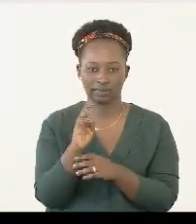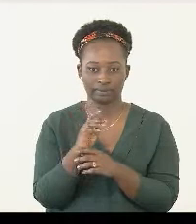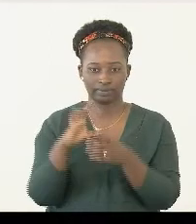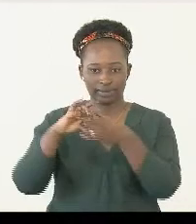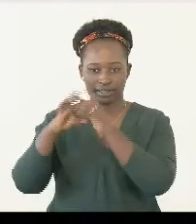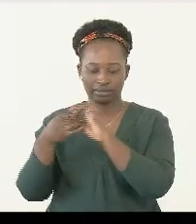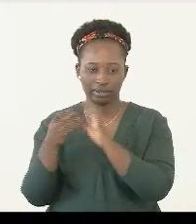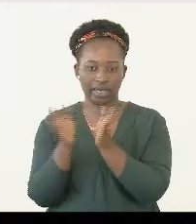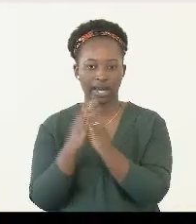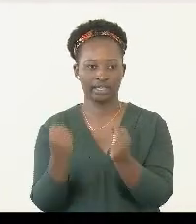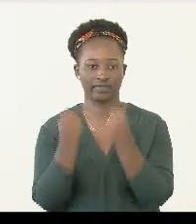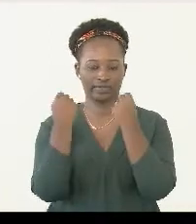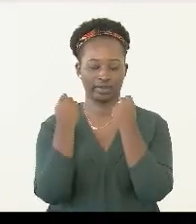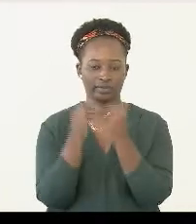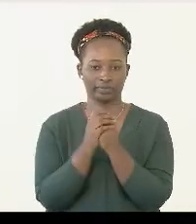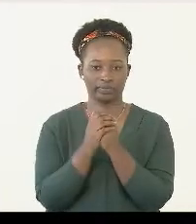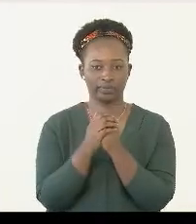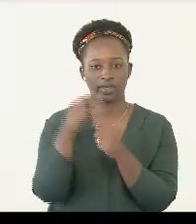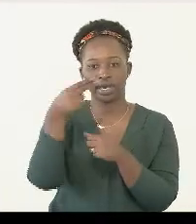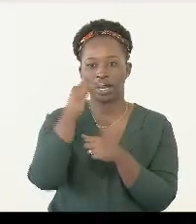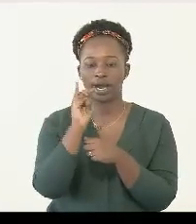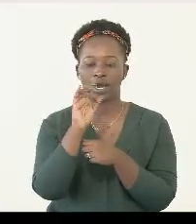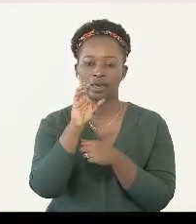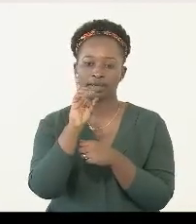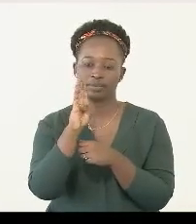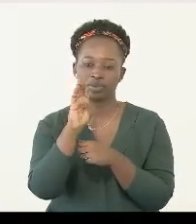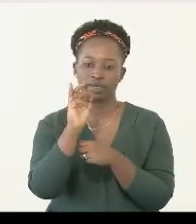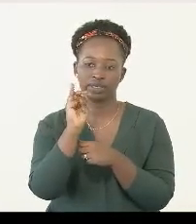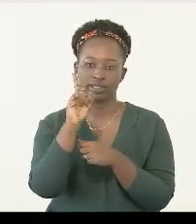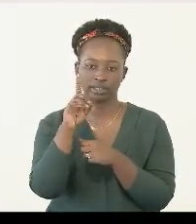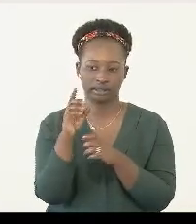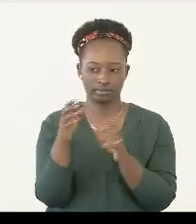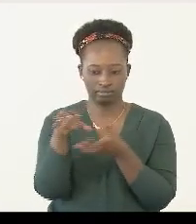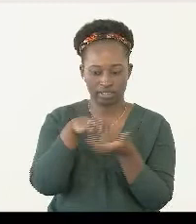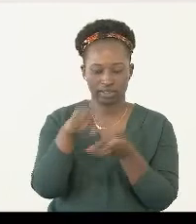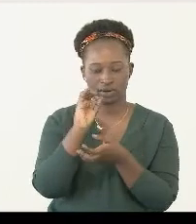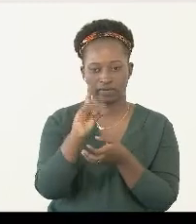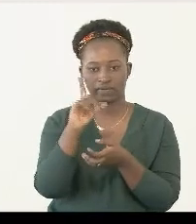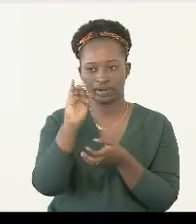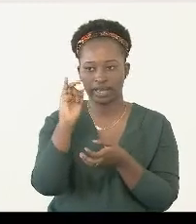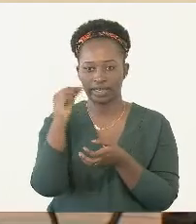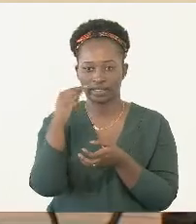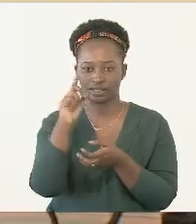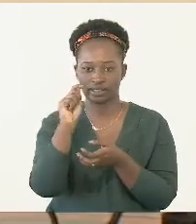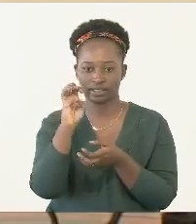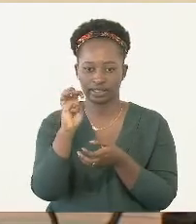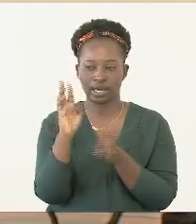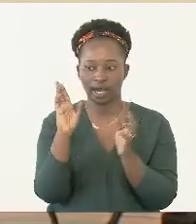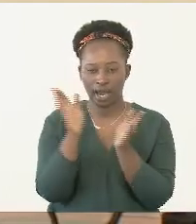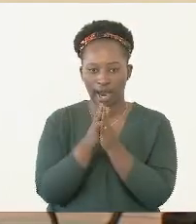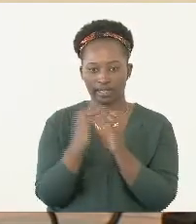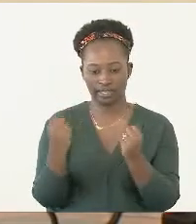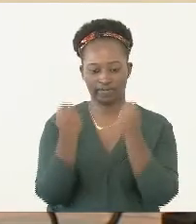intermediate, and heavier. So the hybrid, therefore, would be a mix of the lighter and the heavier one, forming